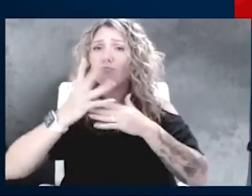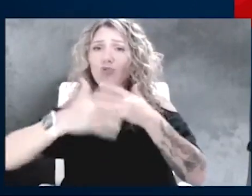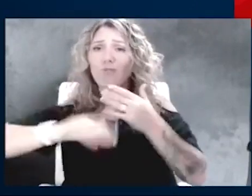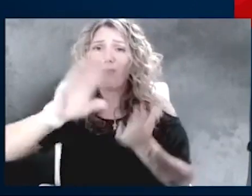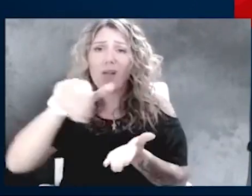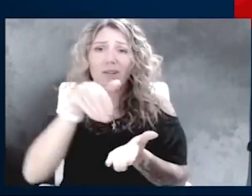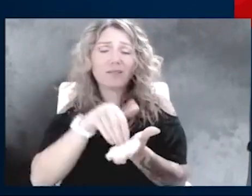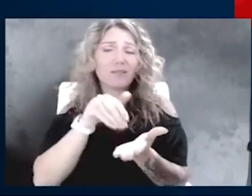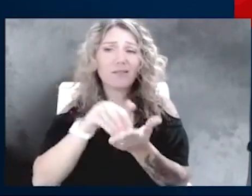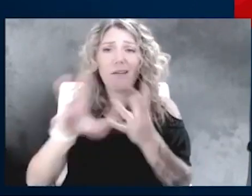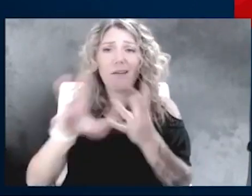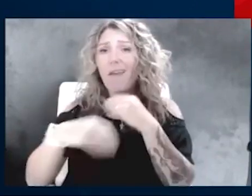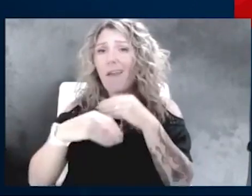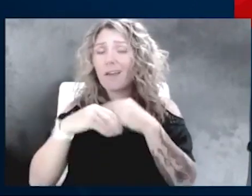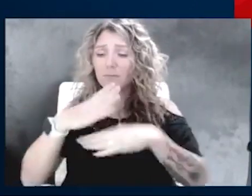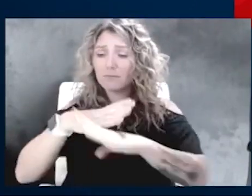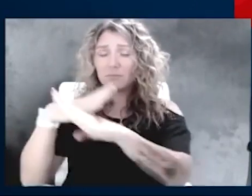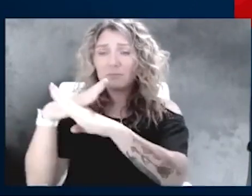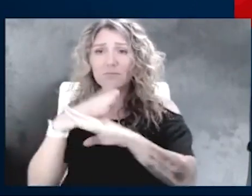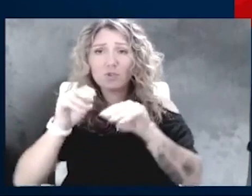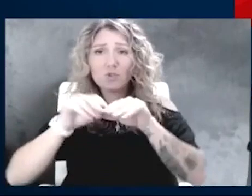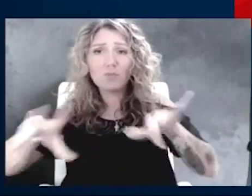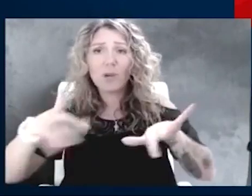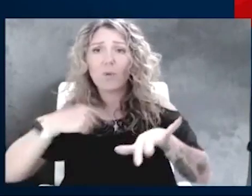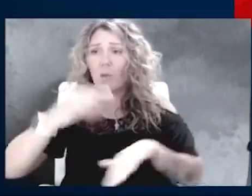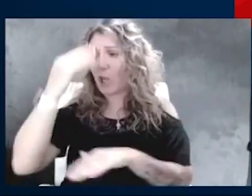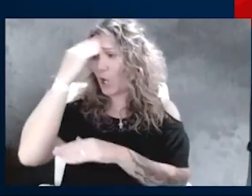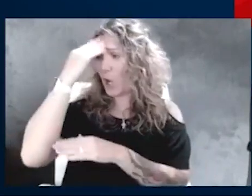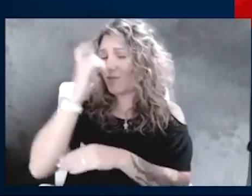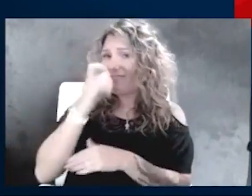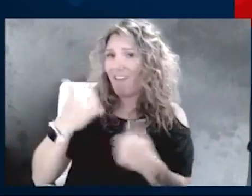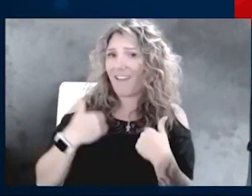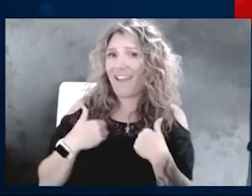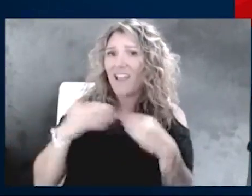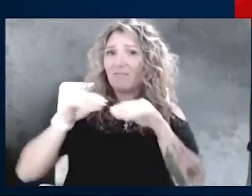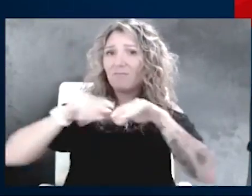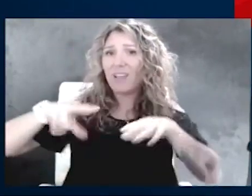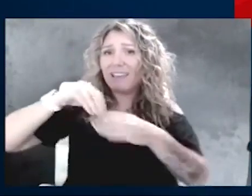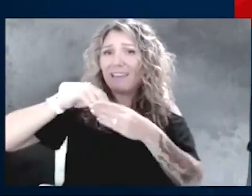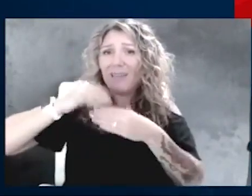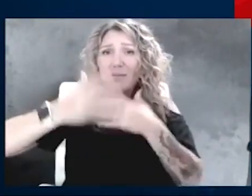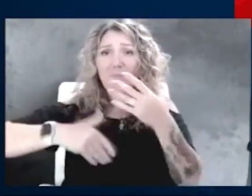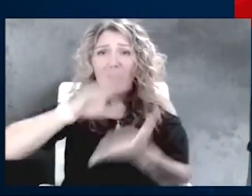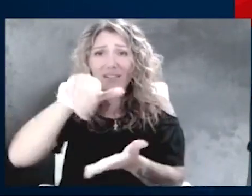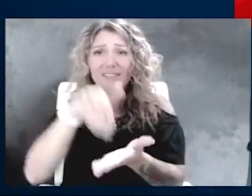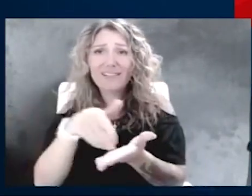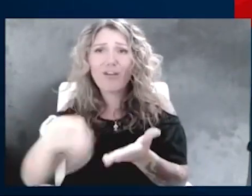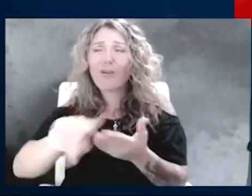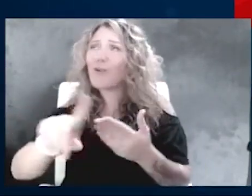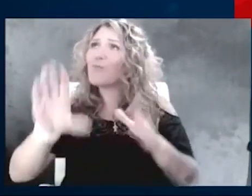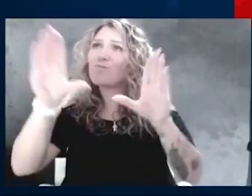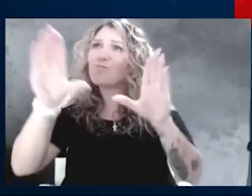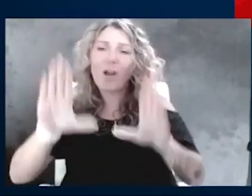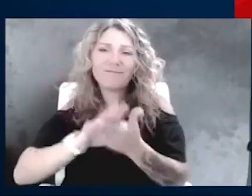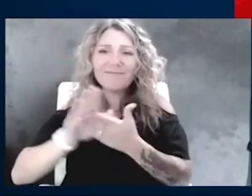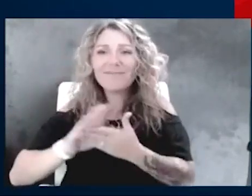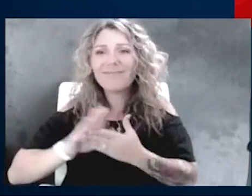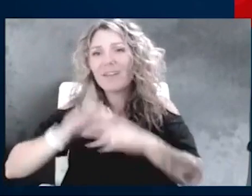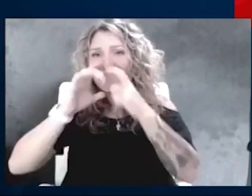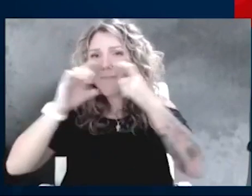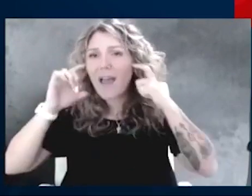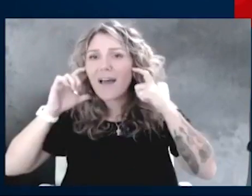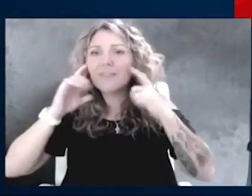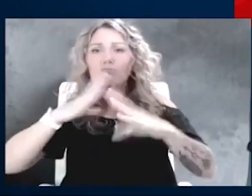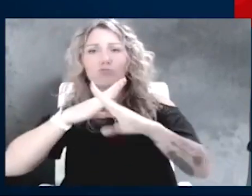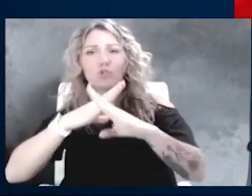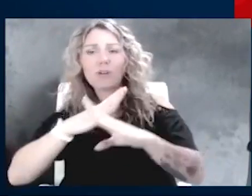spread of COVID. We know they don't have spread inside the Community Blood Center because they do a great job. It's all about masking, just like it is in the hospital. To schedule an appointment or learn